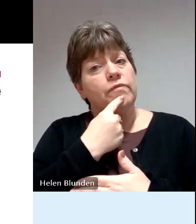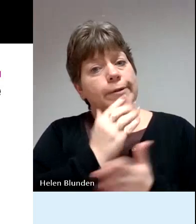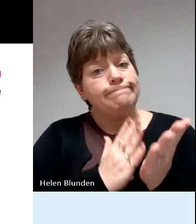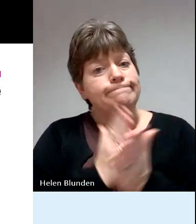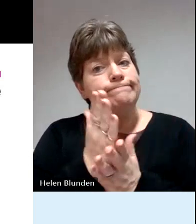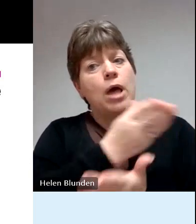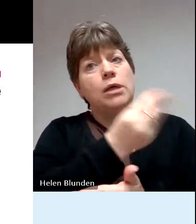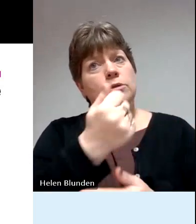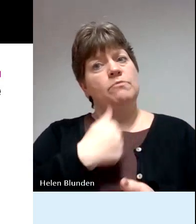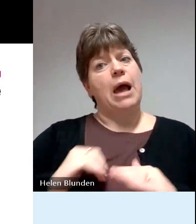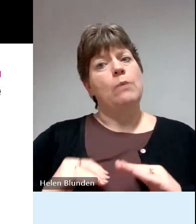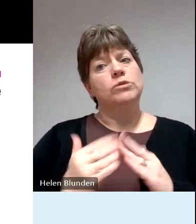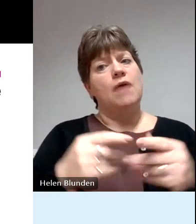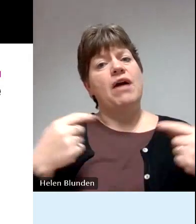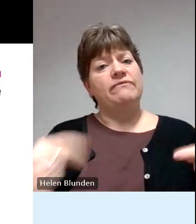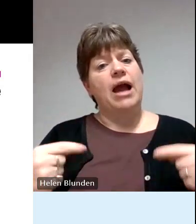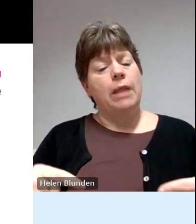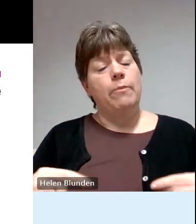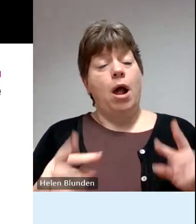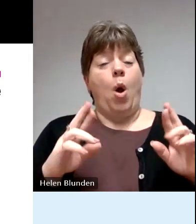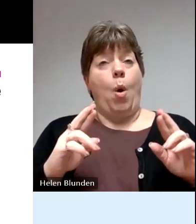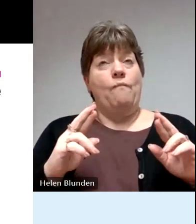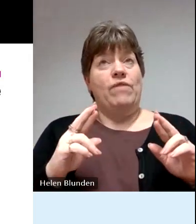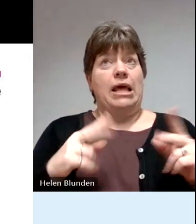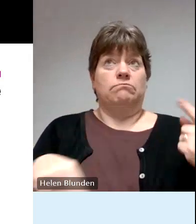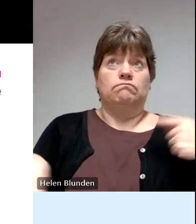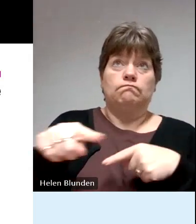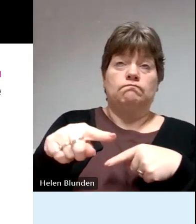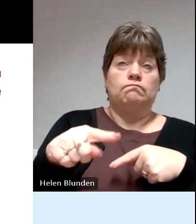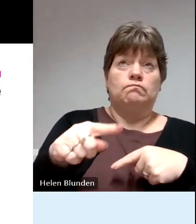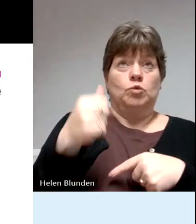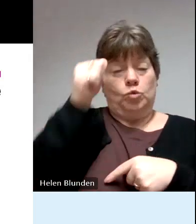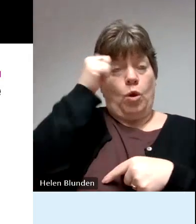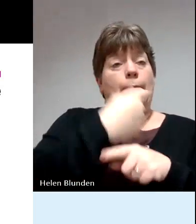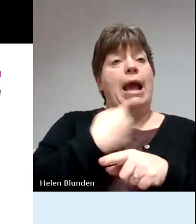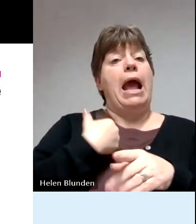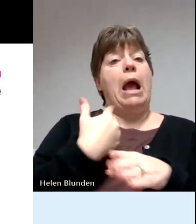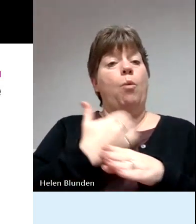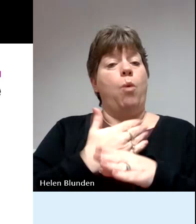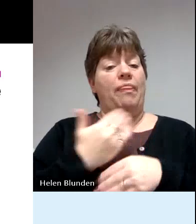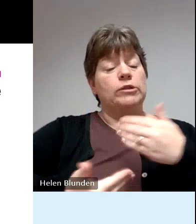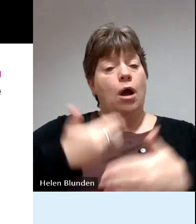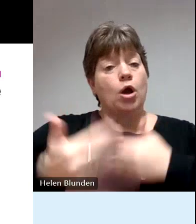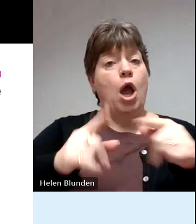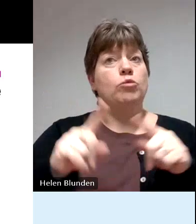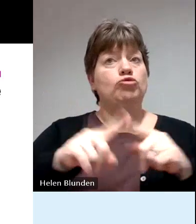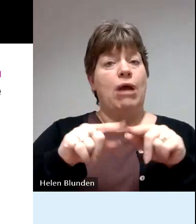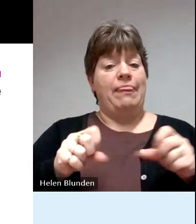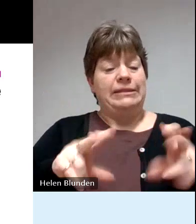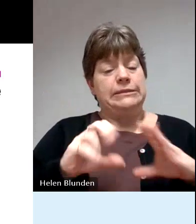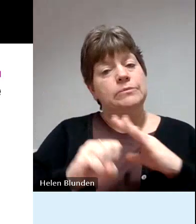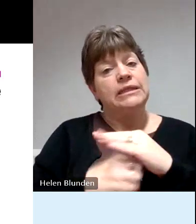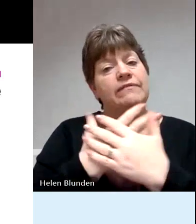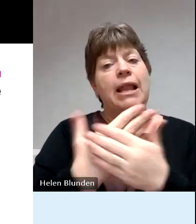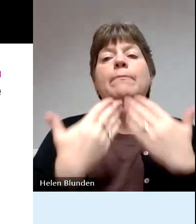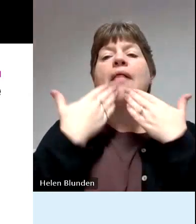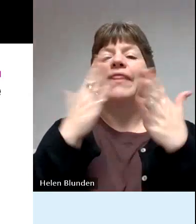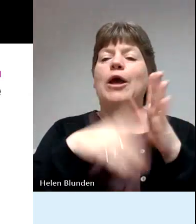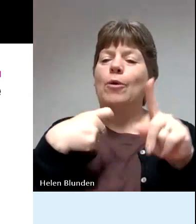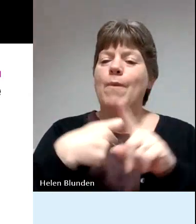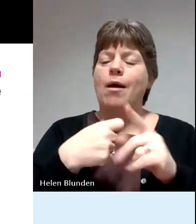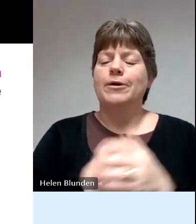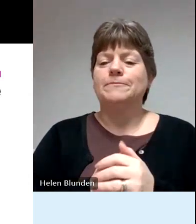of the services that are available and some of the work that is ongoing in terms of trying to develop the system. Thanks, Mark.